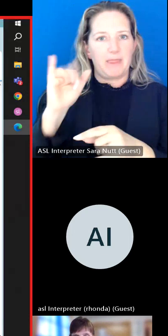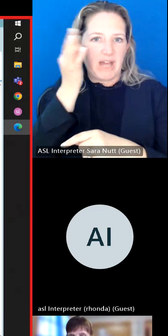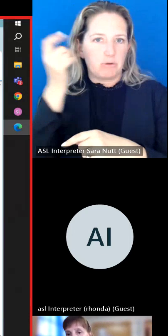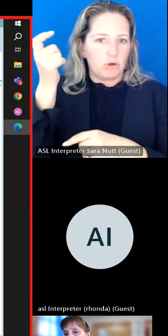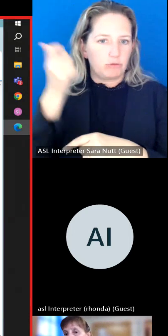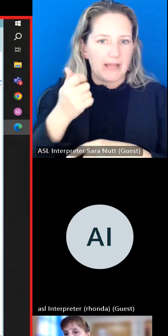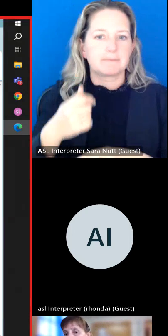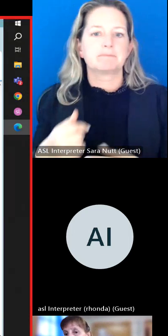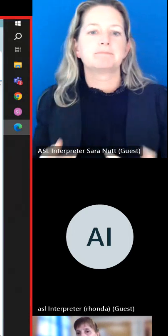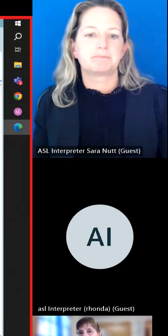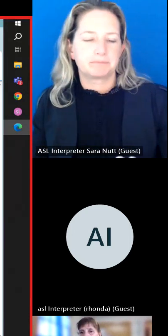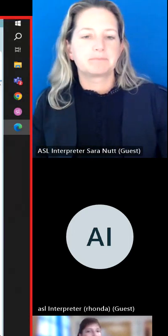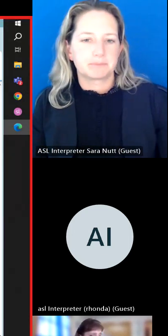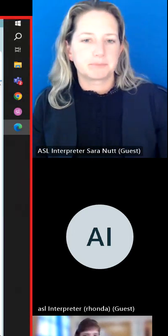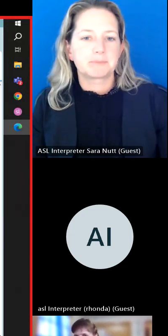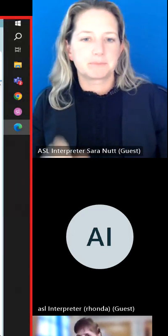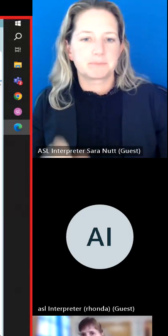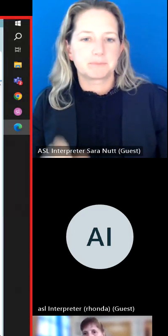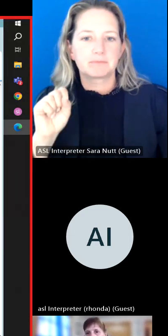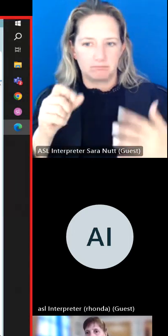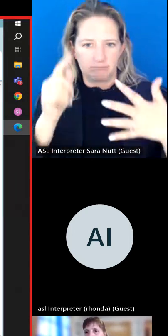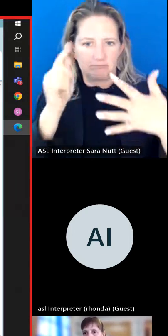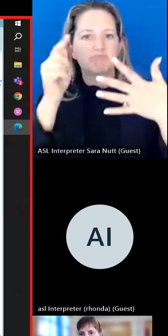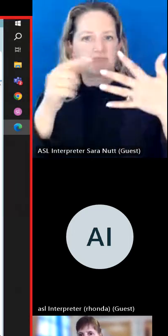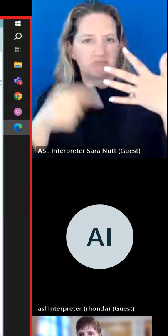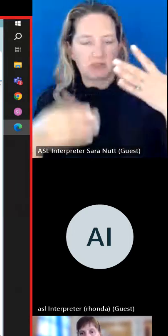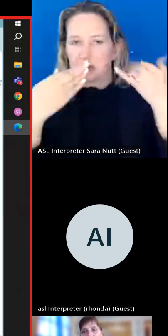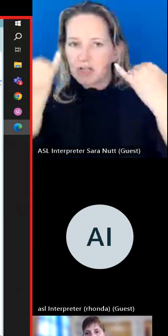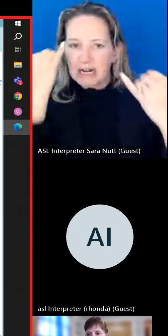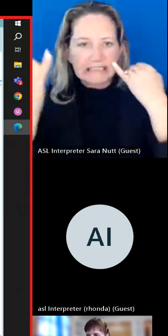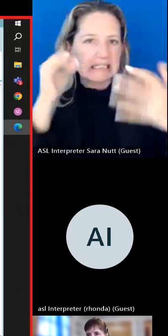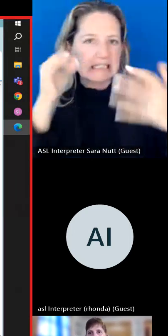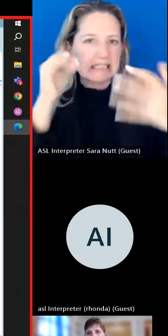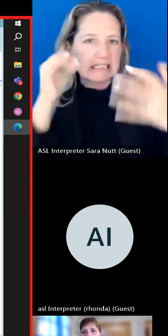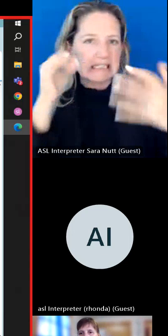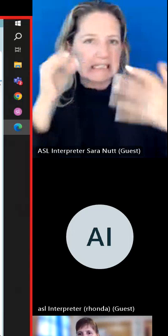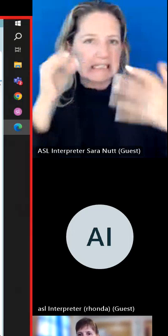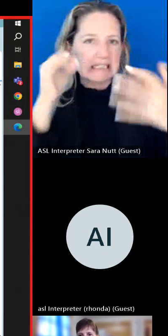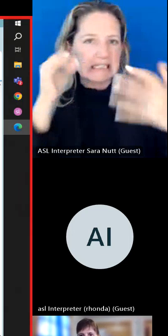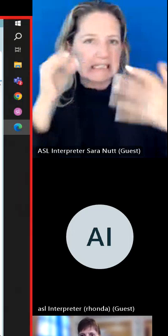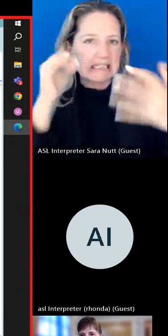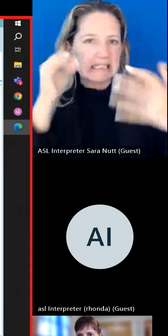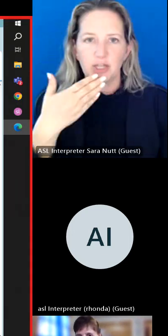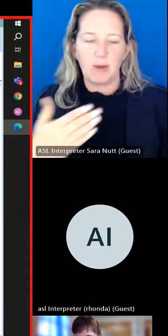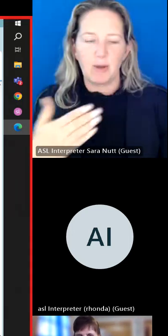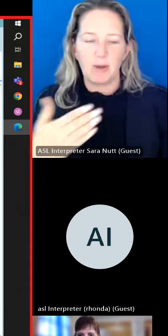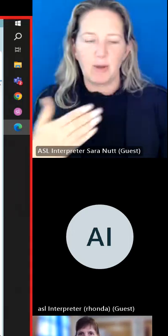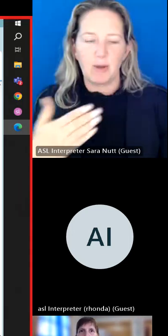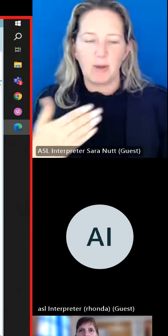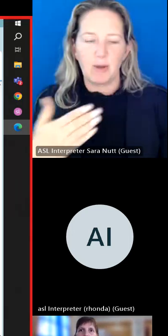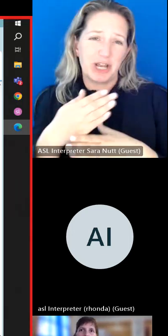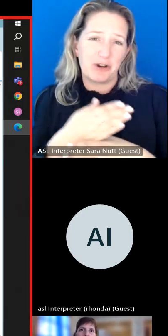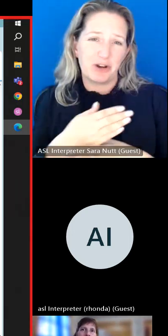Rebecca says, yeah, all very good ideas. Thank you. I appreciate you sharing those.